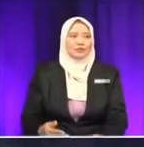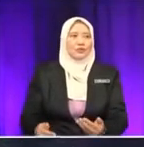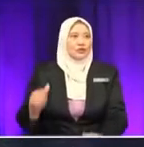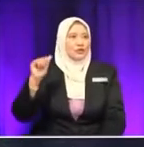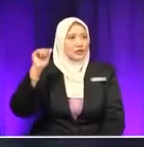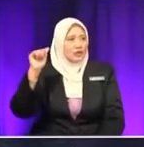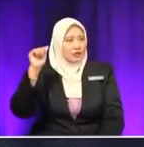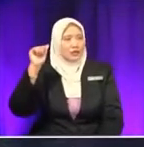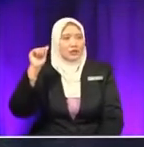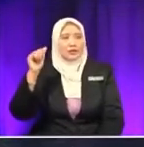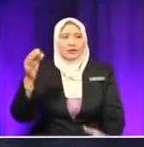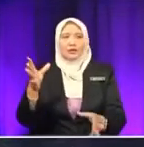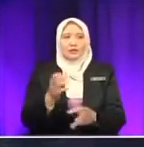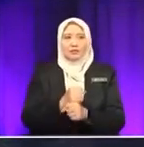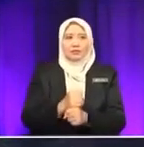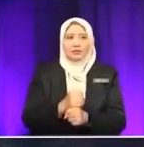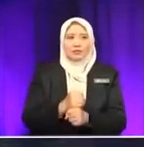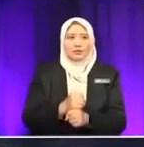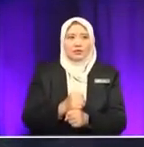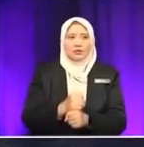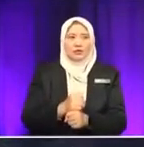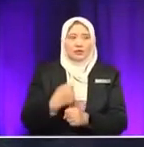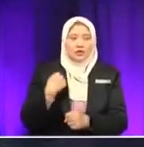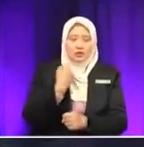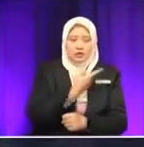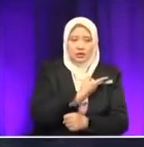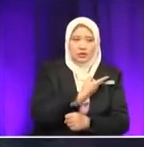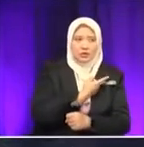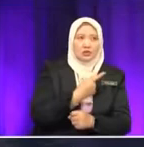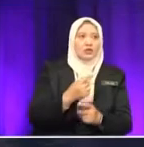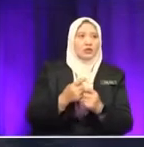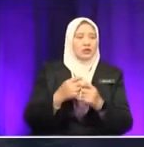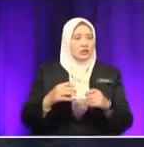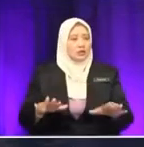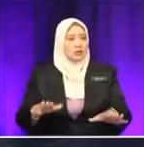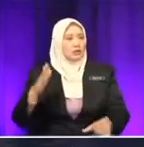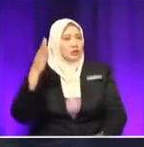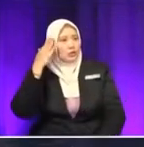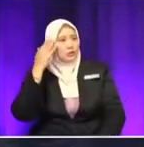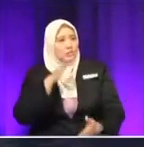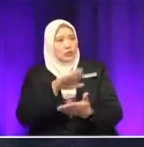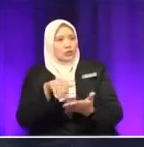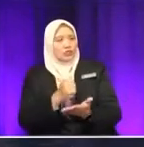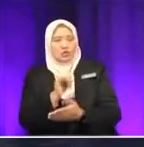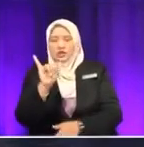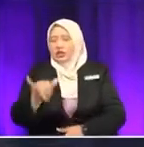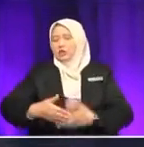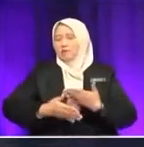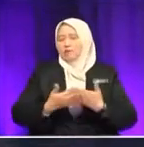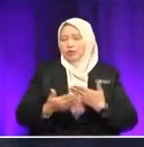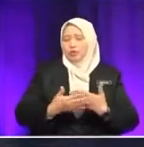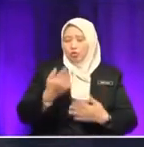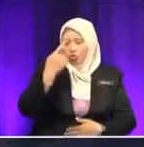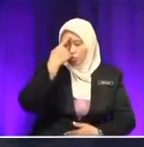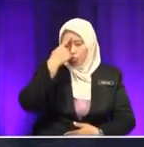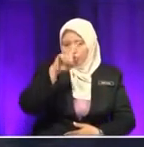at home, I think Madam just ran us through a quick and brief easier way, I would say, to help us to boost